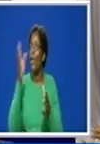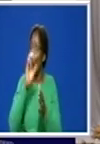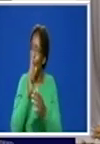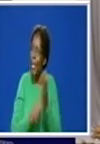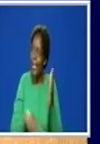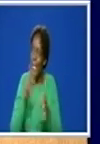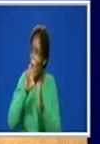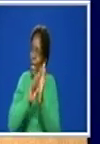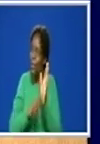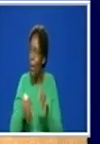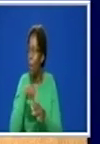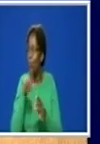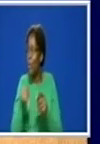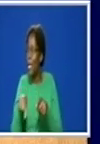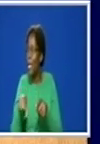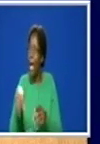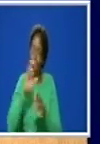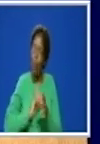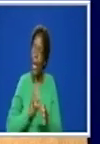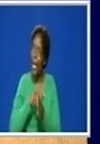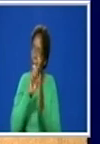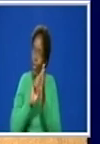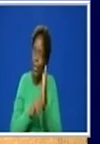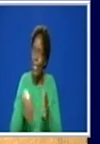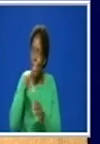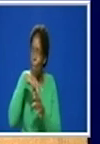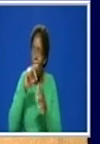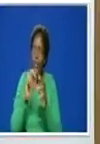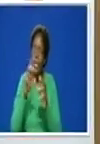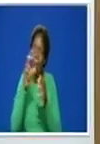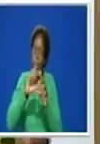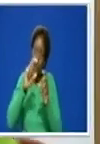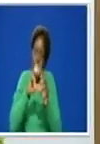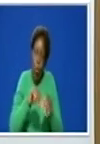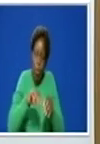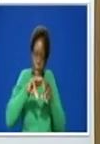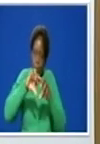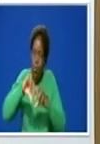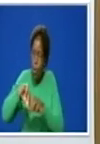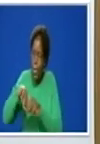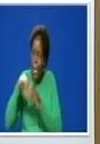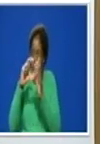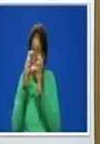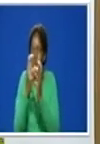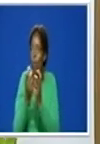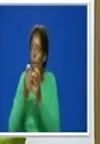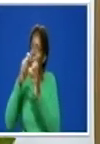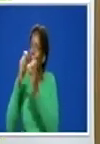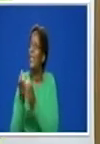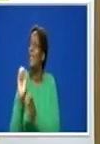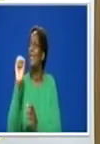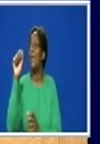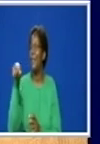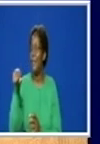about today? Our lesson is about sorting and grouping. Ah, sorting and grouping.